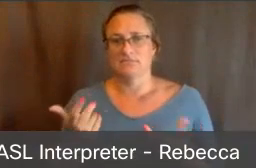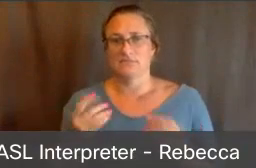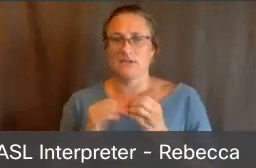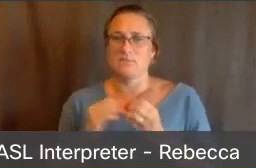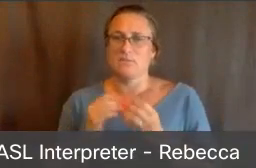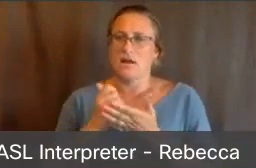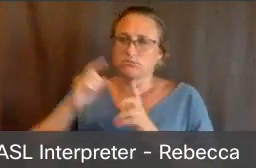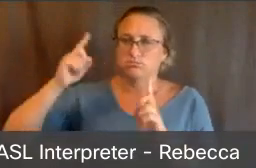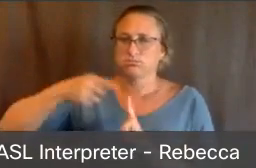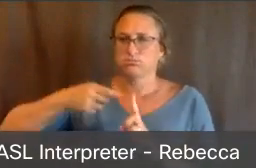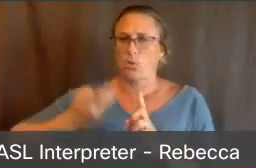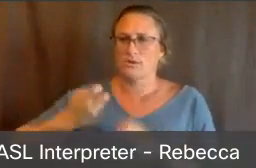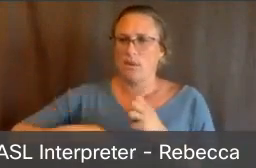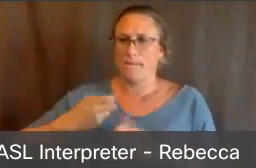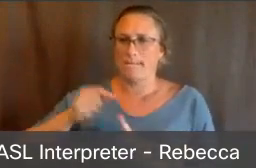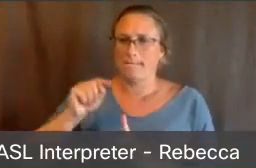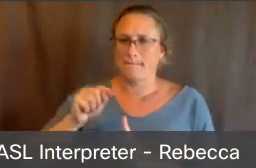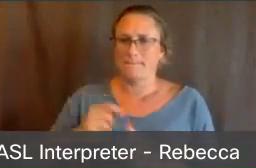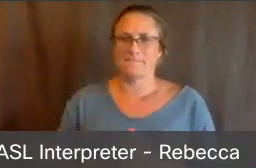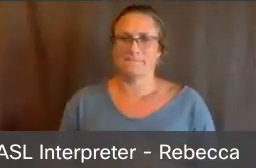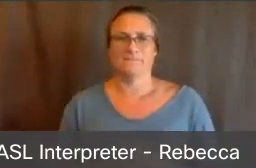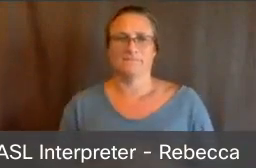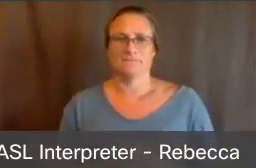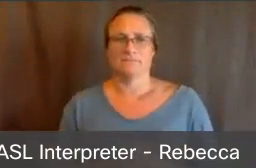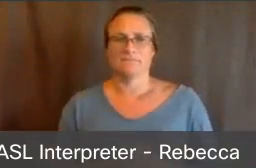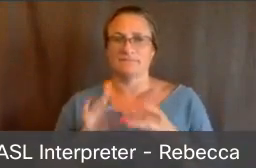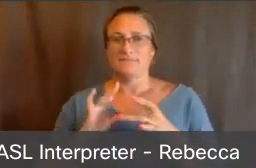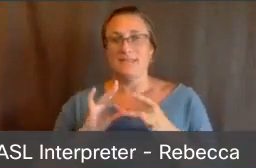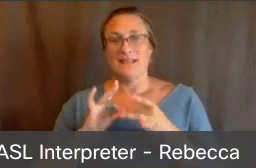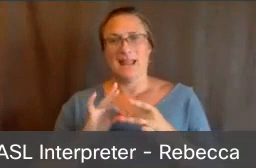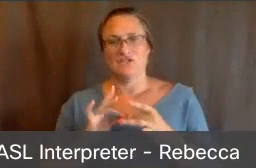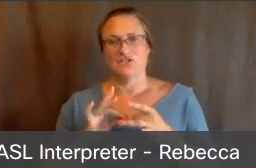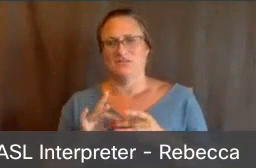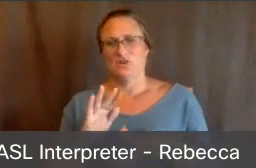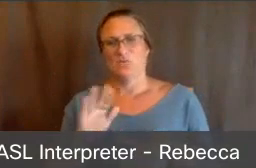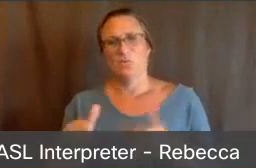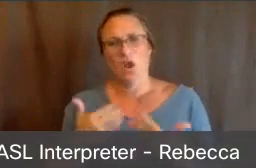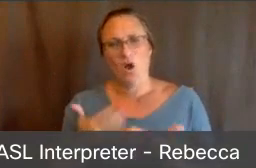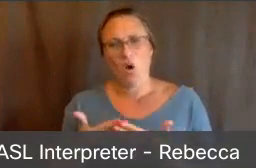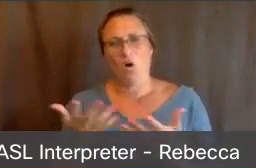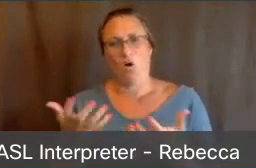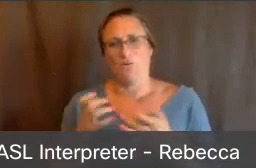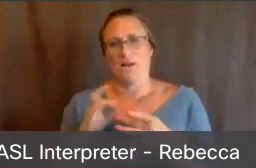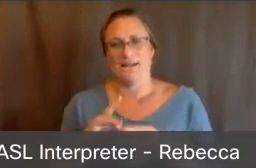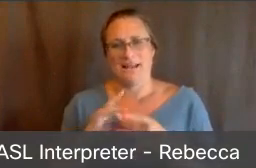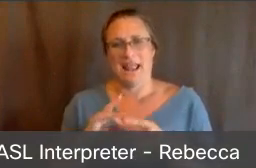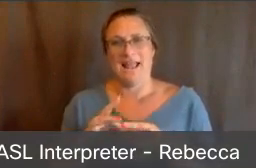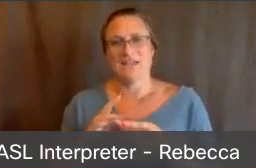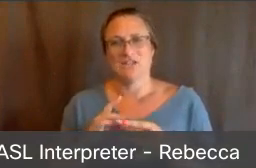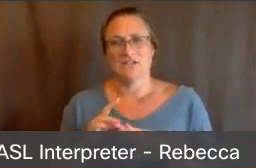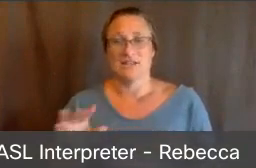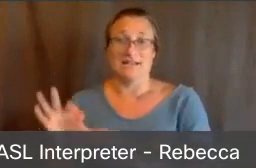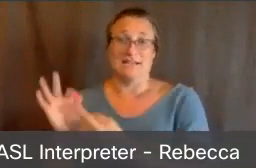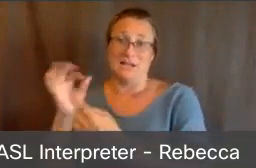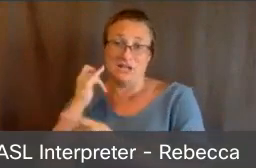of the problem. Connection is the other thing. I mean, everyone wants connection, but that can be even more powerful for people when they've